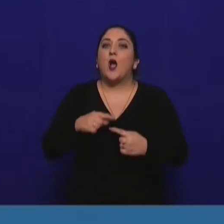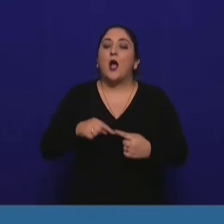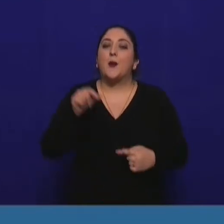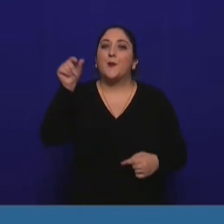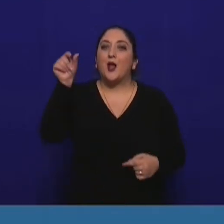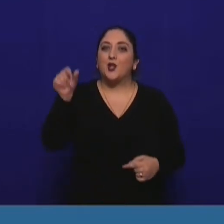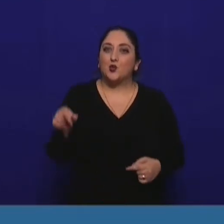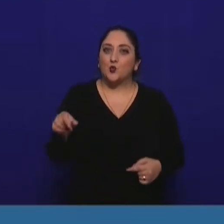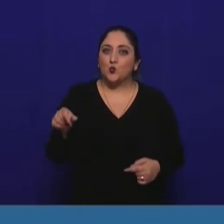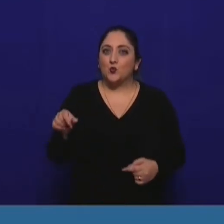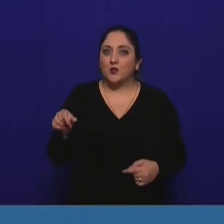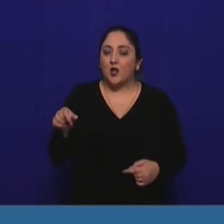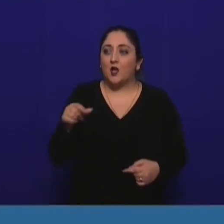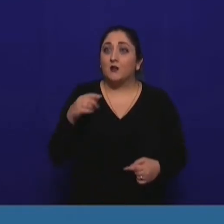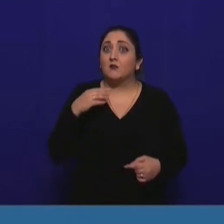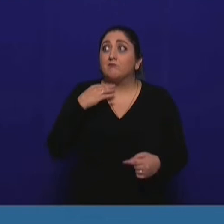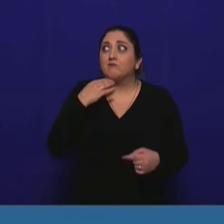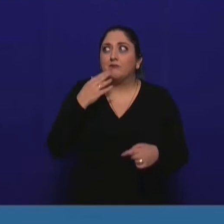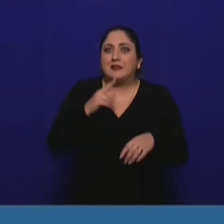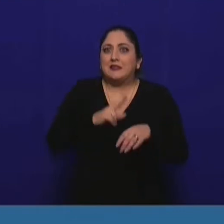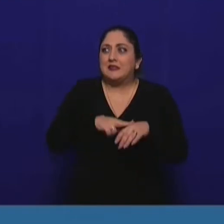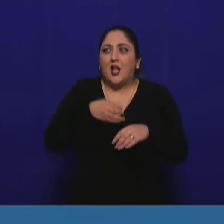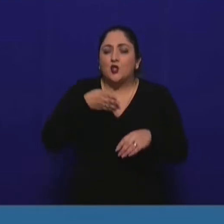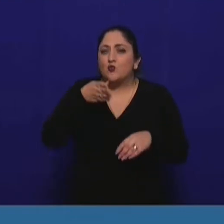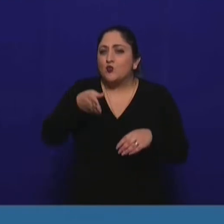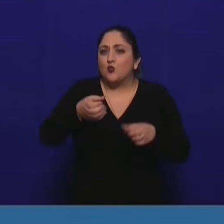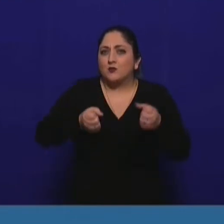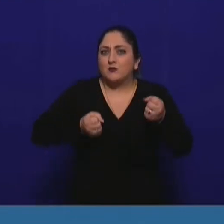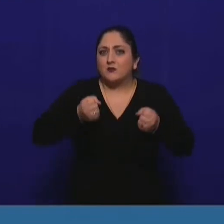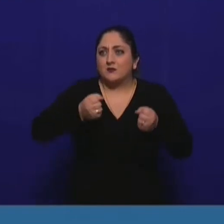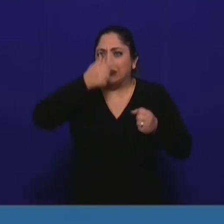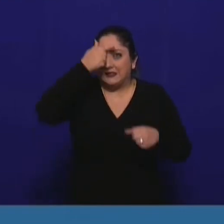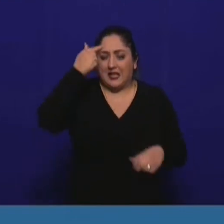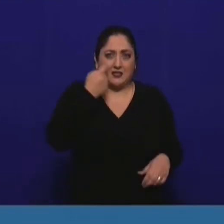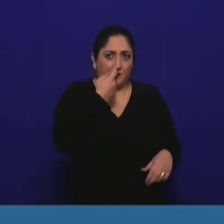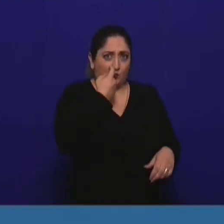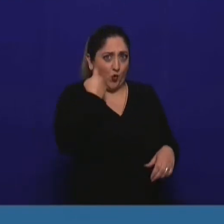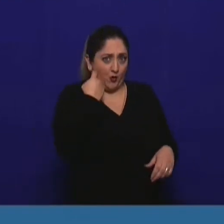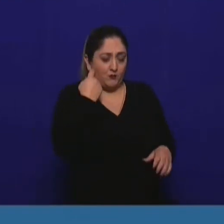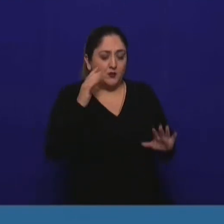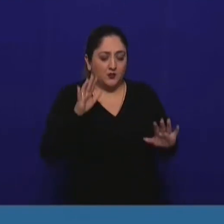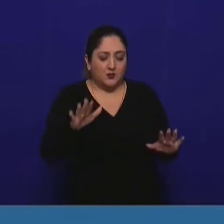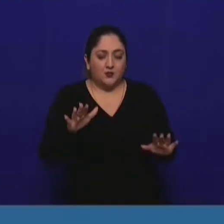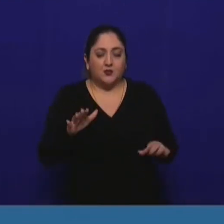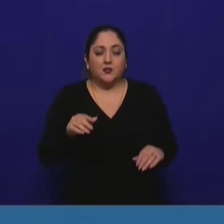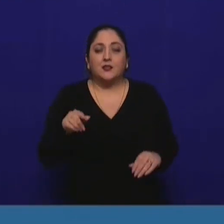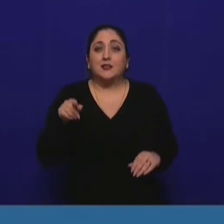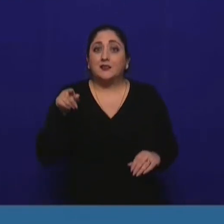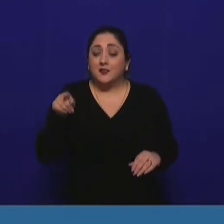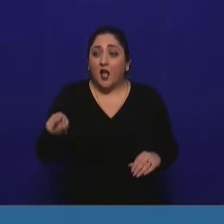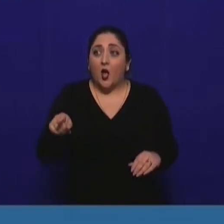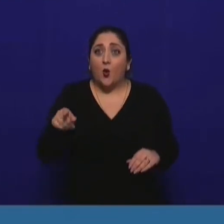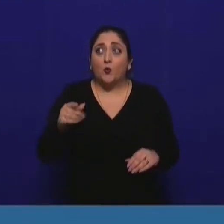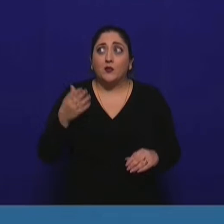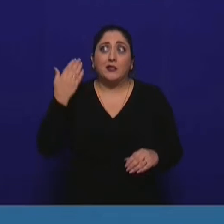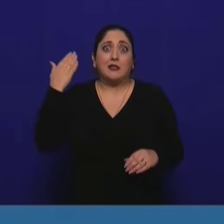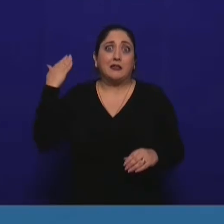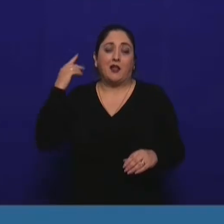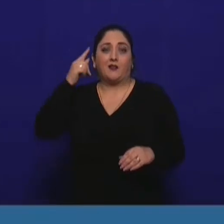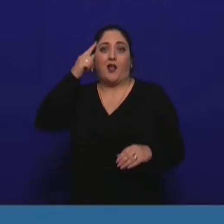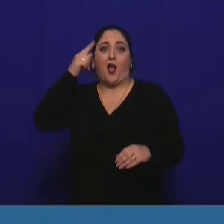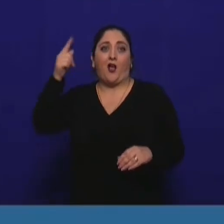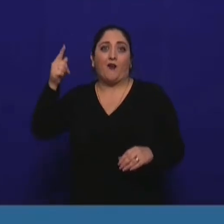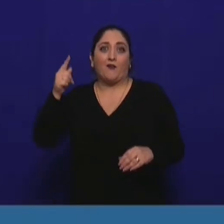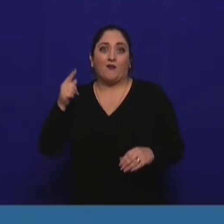huma m'għandhomx min jista' jwassalhom fil-swabbing centers tajjeb, dawk diġà aħna mill-bidunet